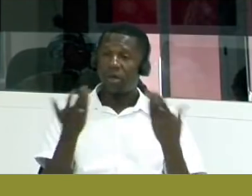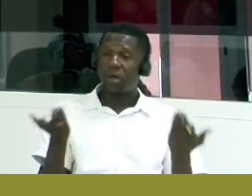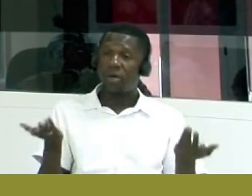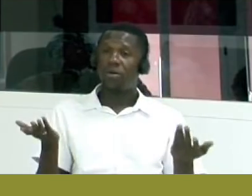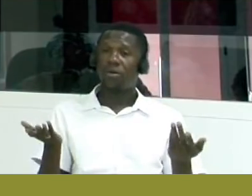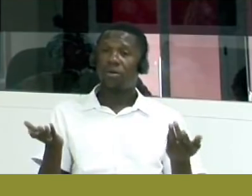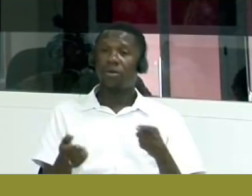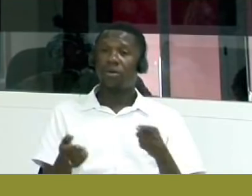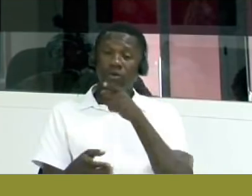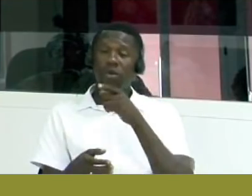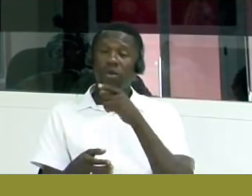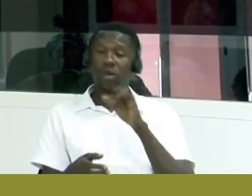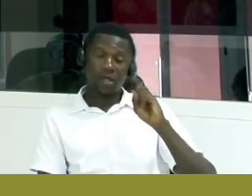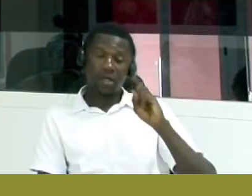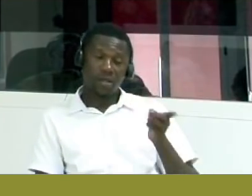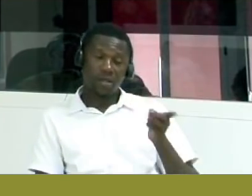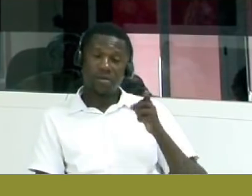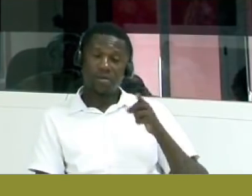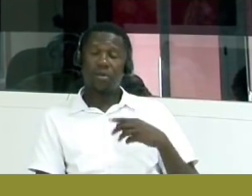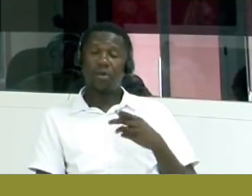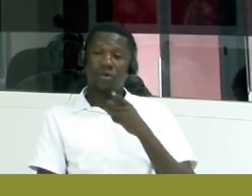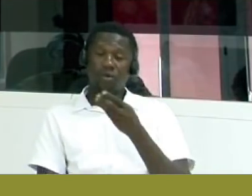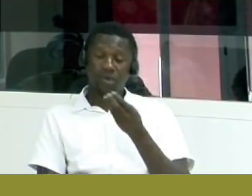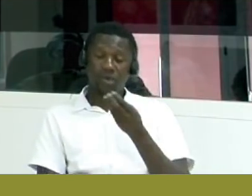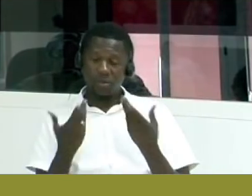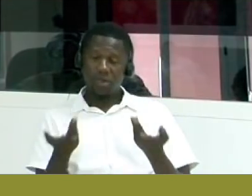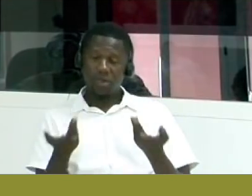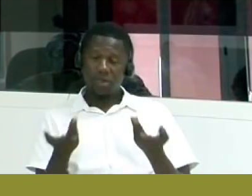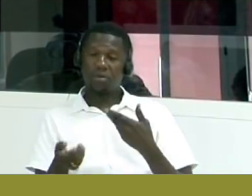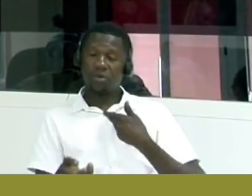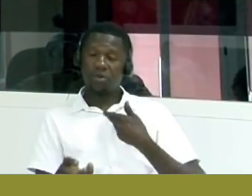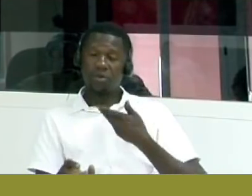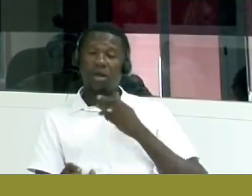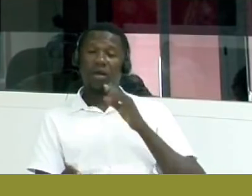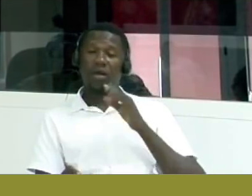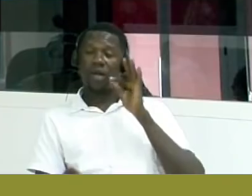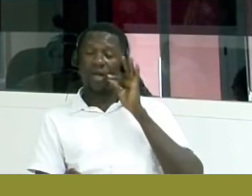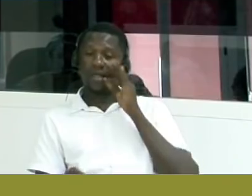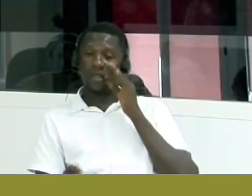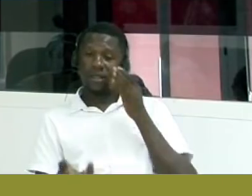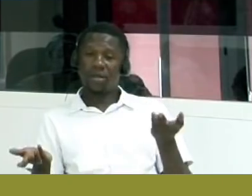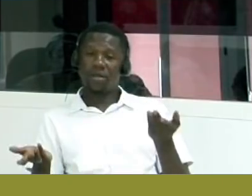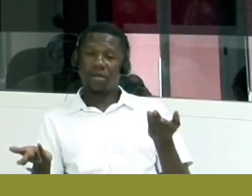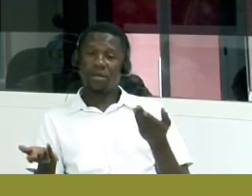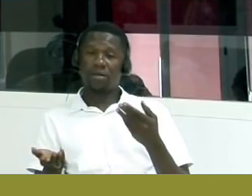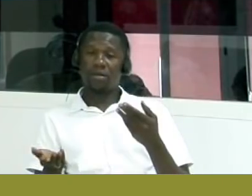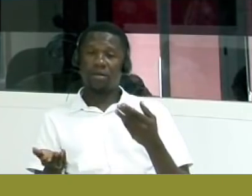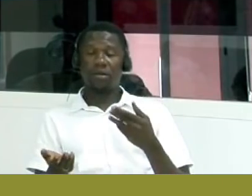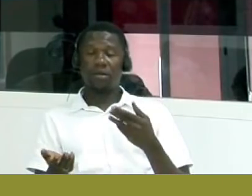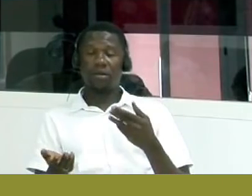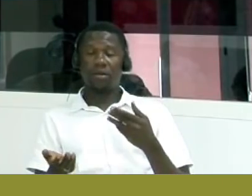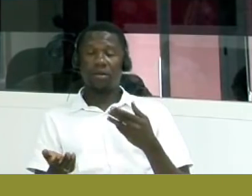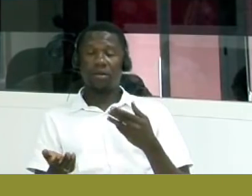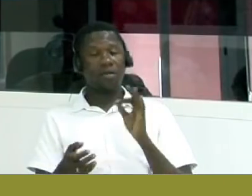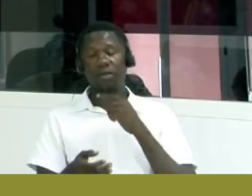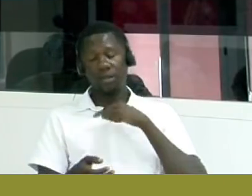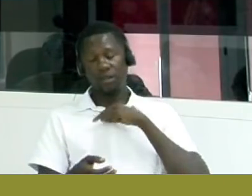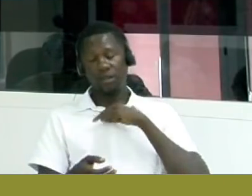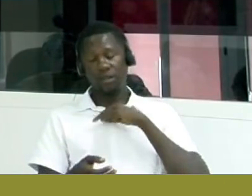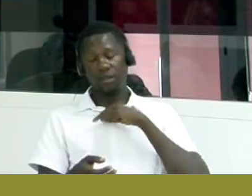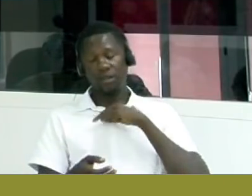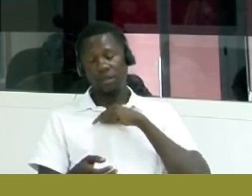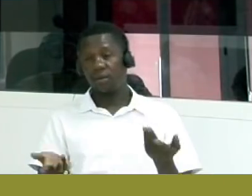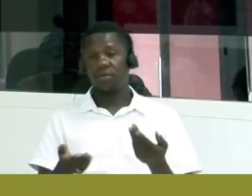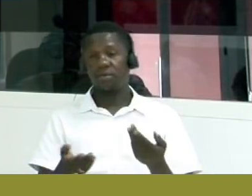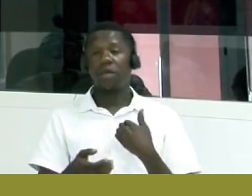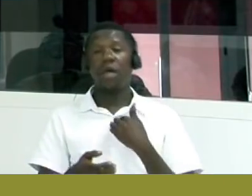You are the IGP. You tell me. I don't have the answer. And it's unfortunate and it's very sad. And I ask these